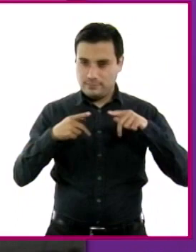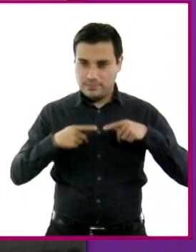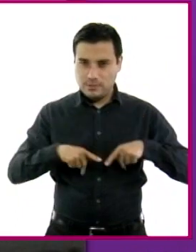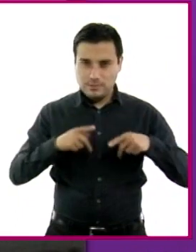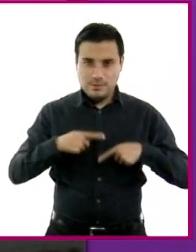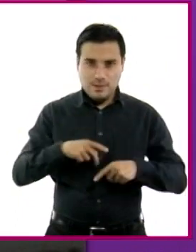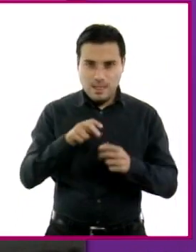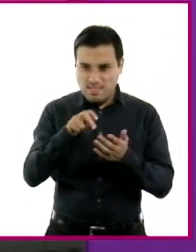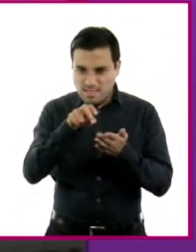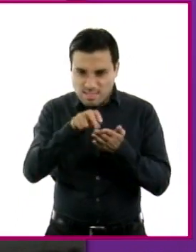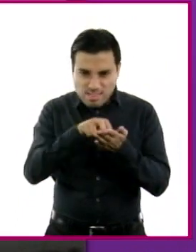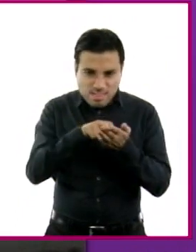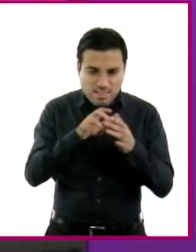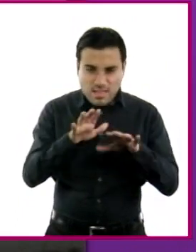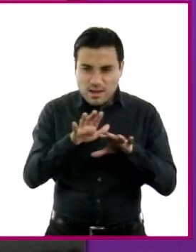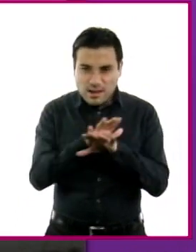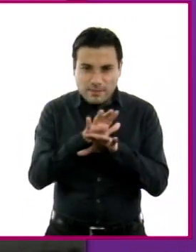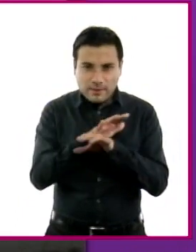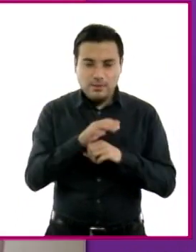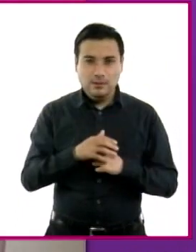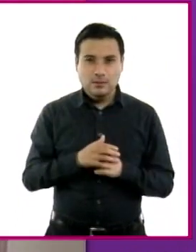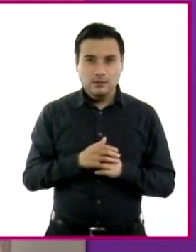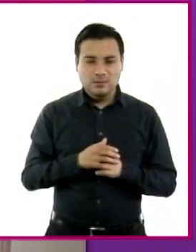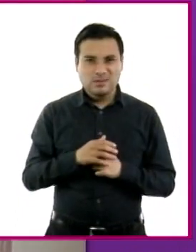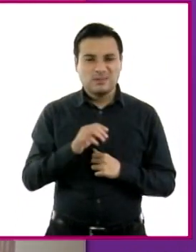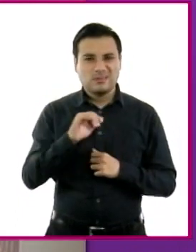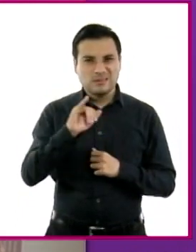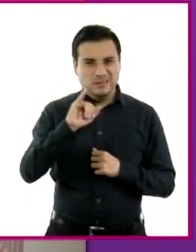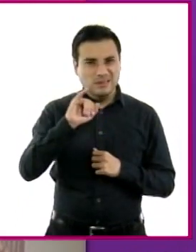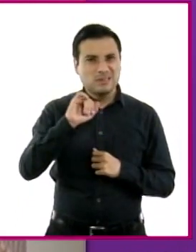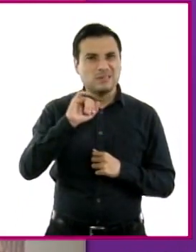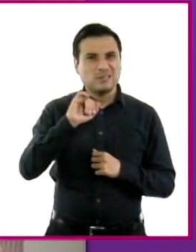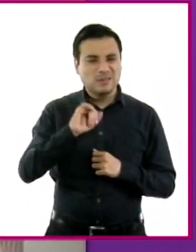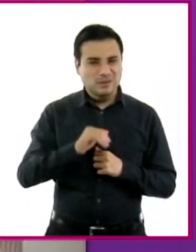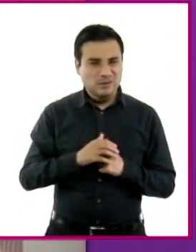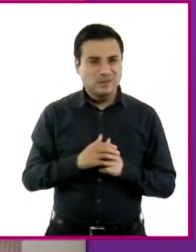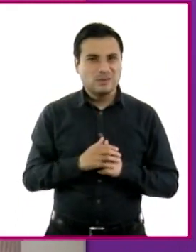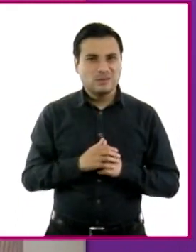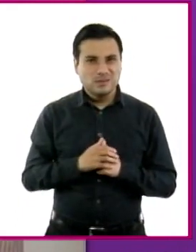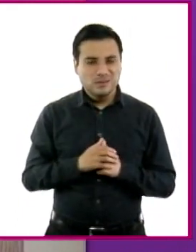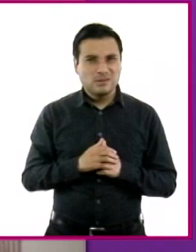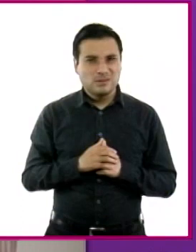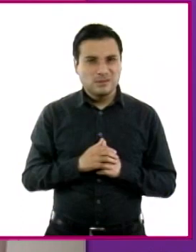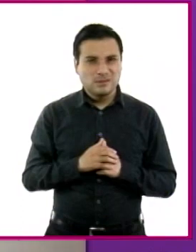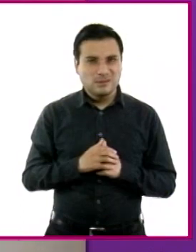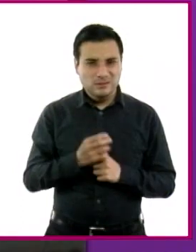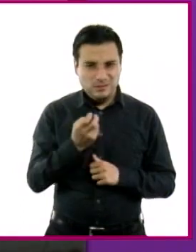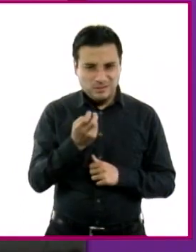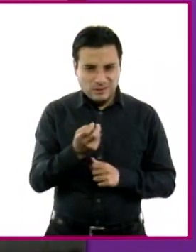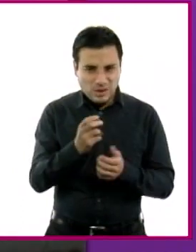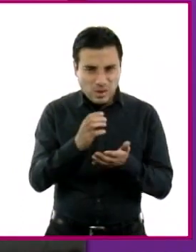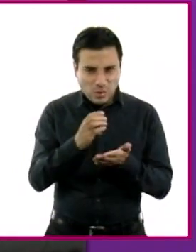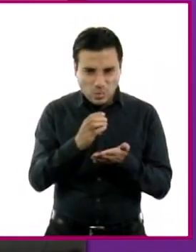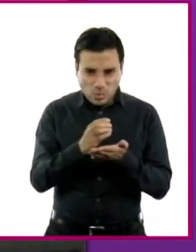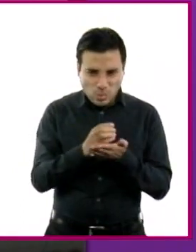Now that you mention it, yes. This notebook